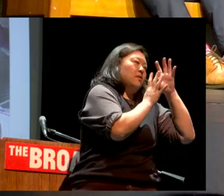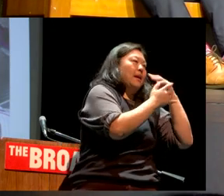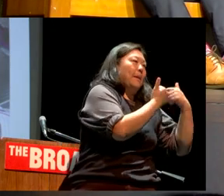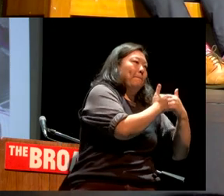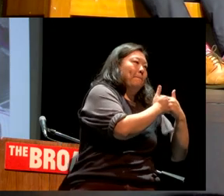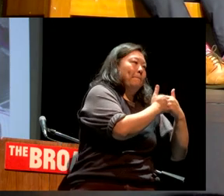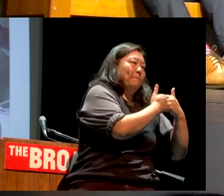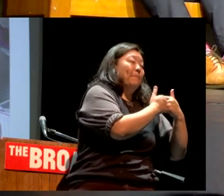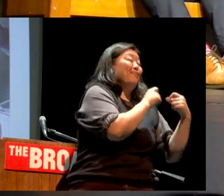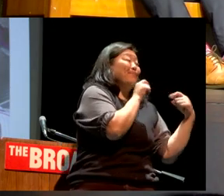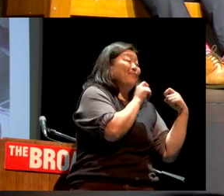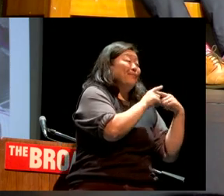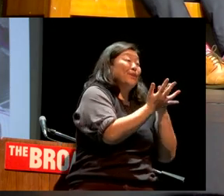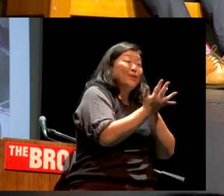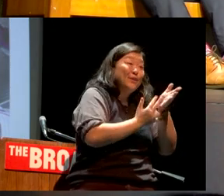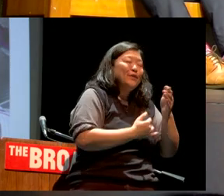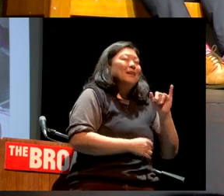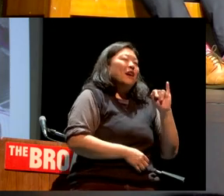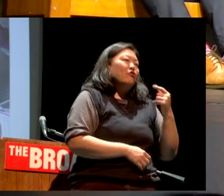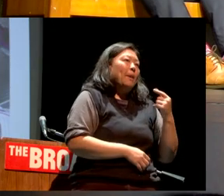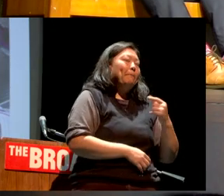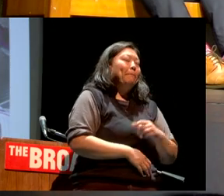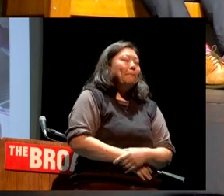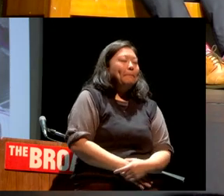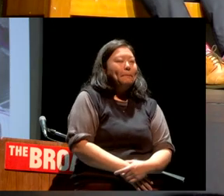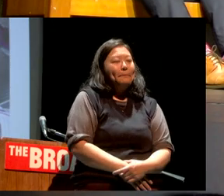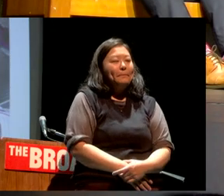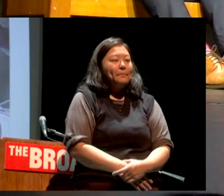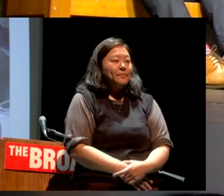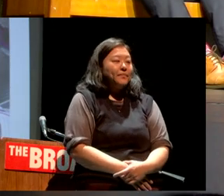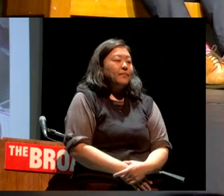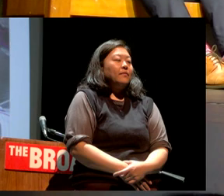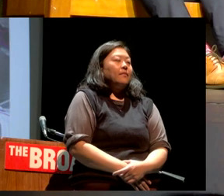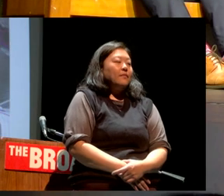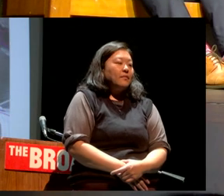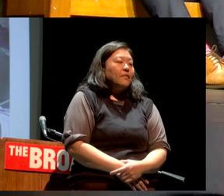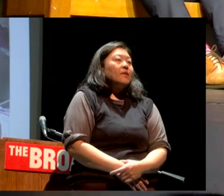just to build on that, and the precision of these images,